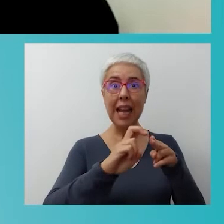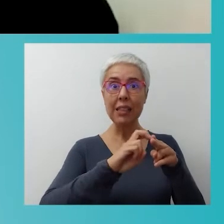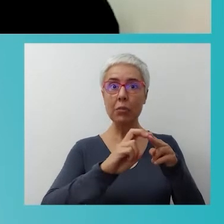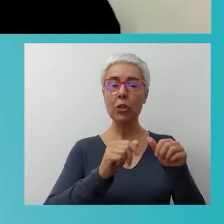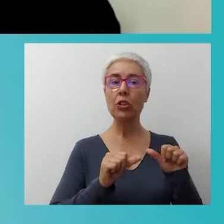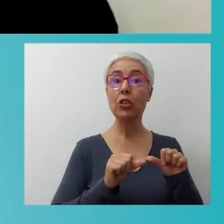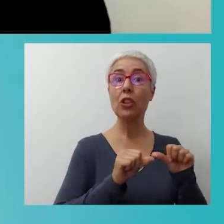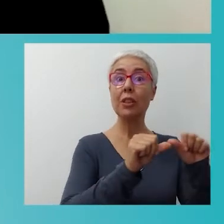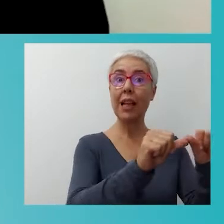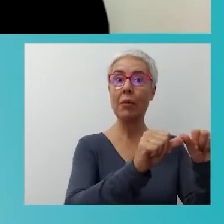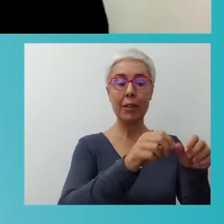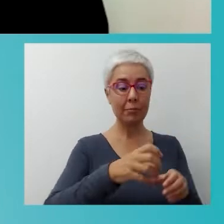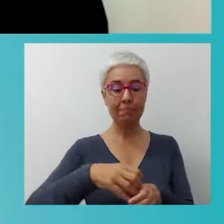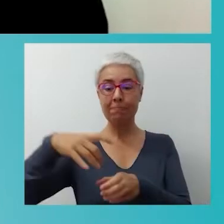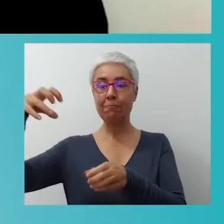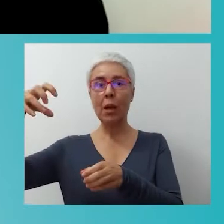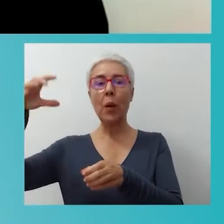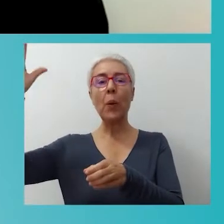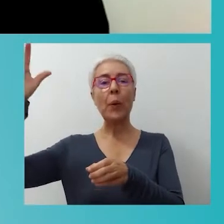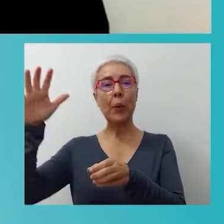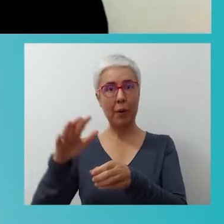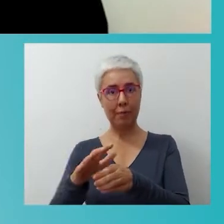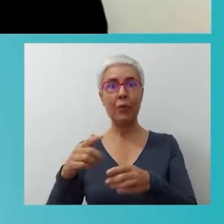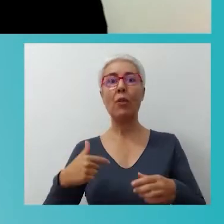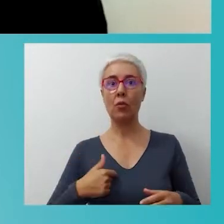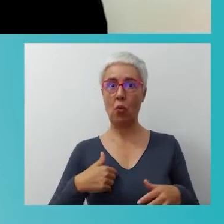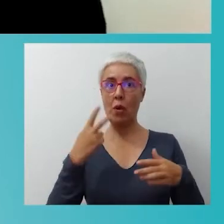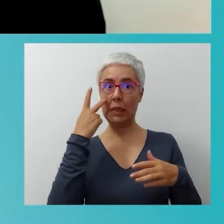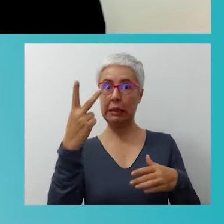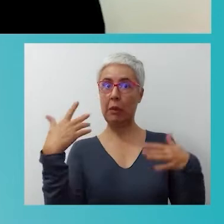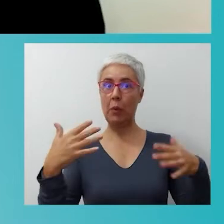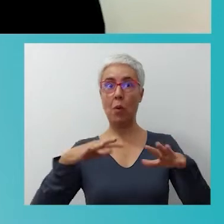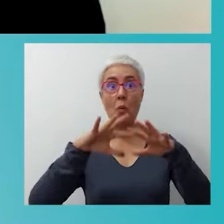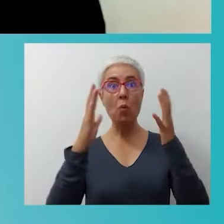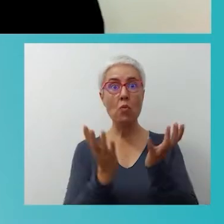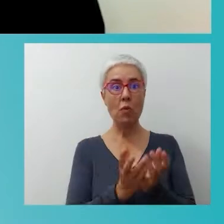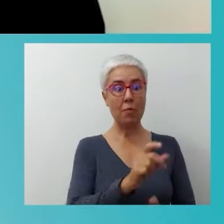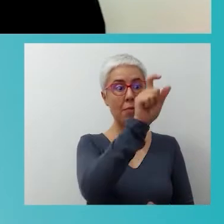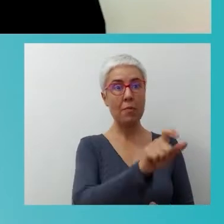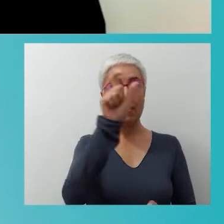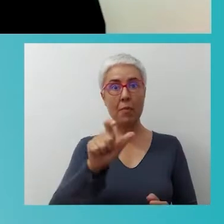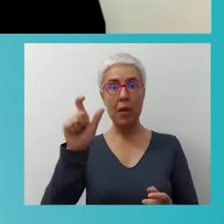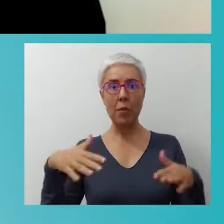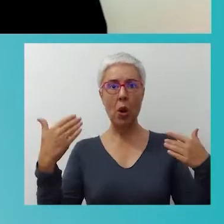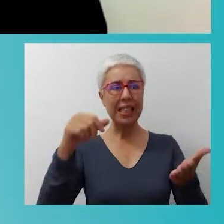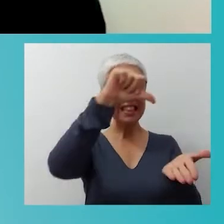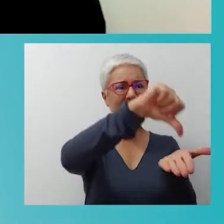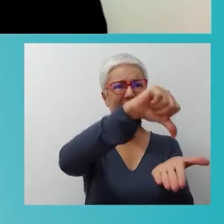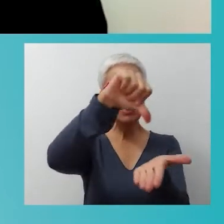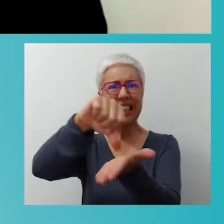Why? Because global population is concentrating in big cities that have a huge environmental, social, and economic